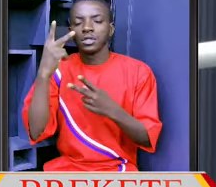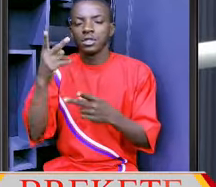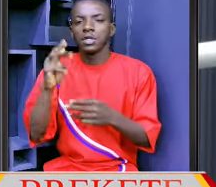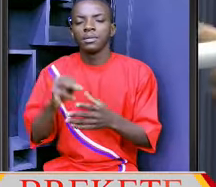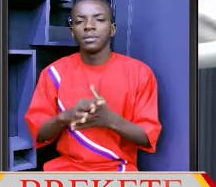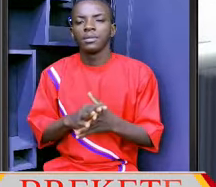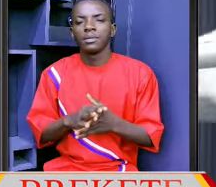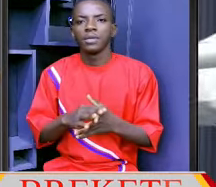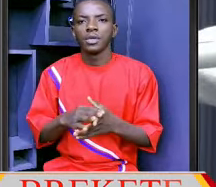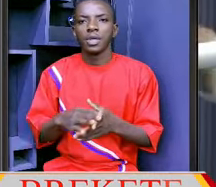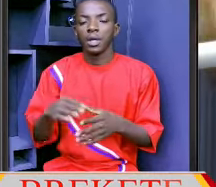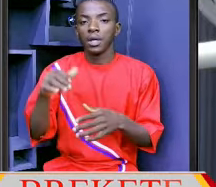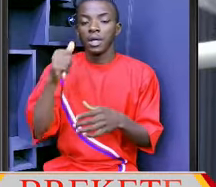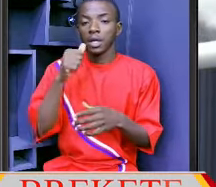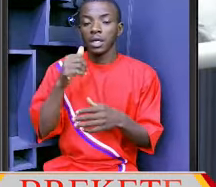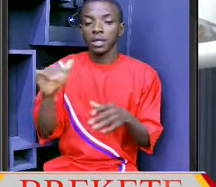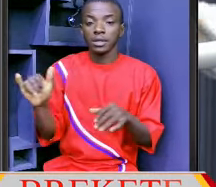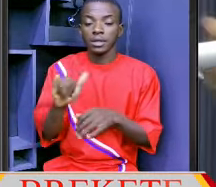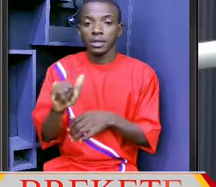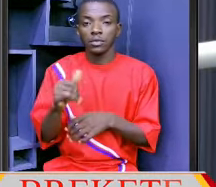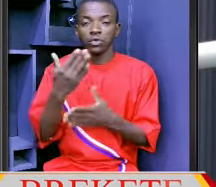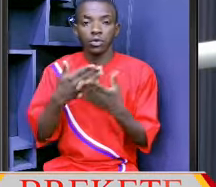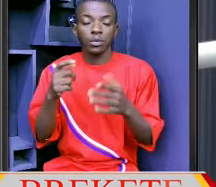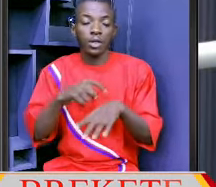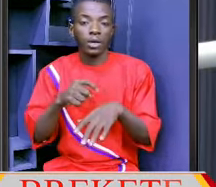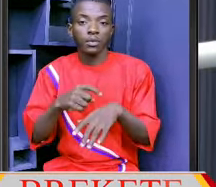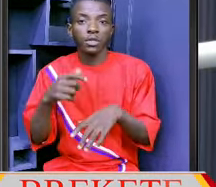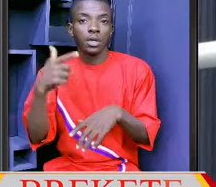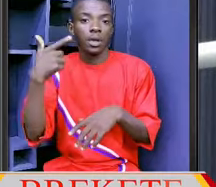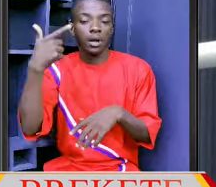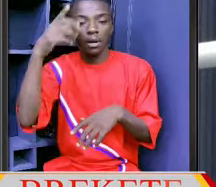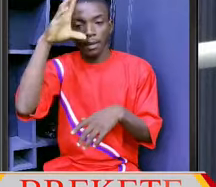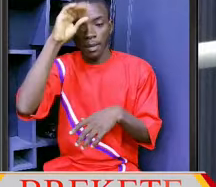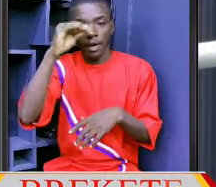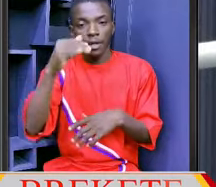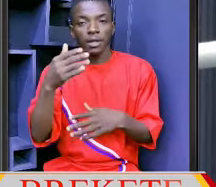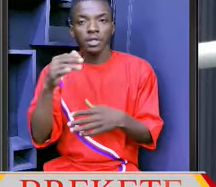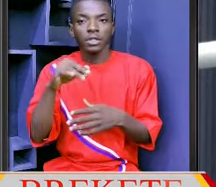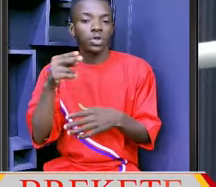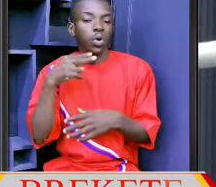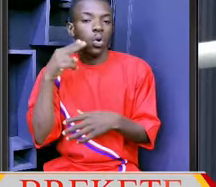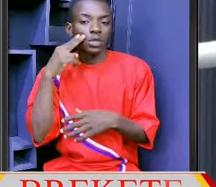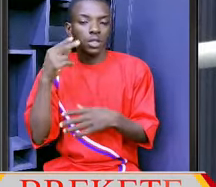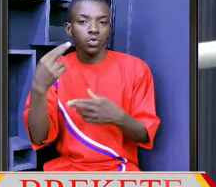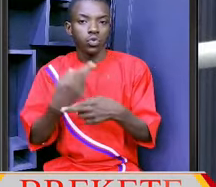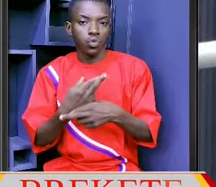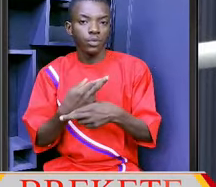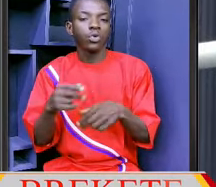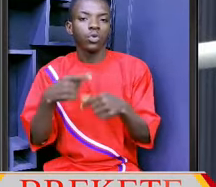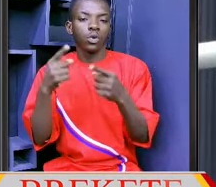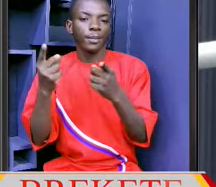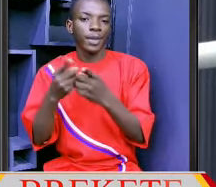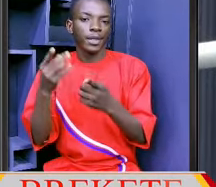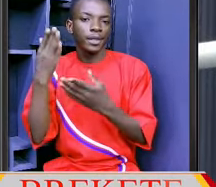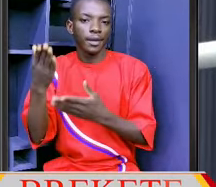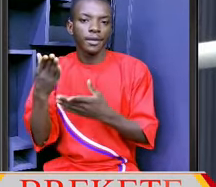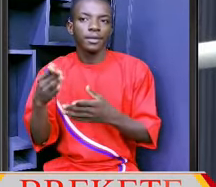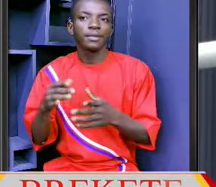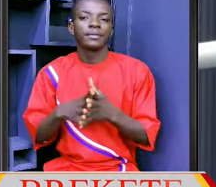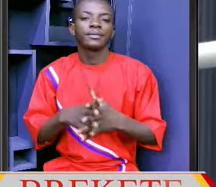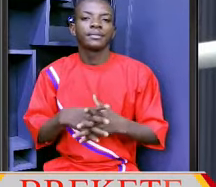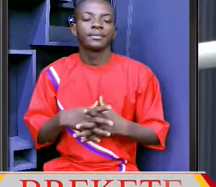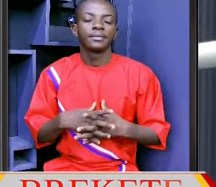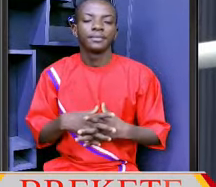a babe like her, sometimes na guy, now go tell her, say, so-so hotel room, so-so. Go meet